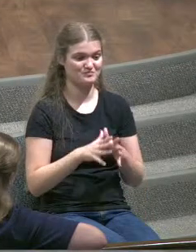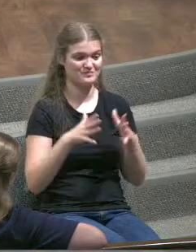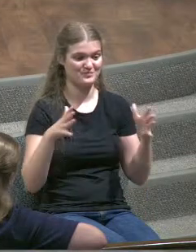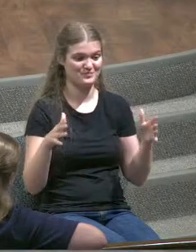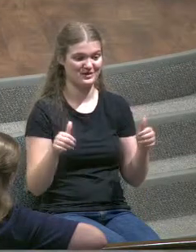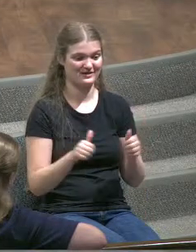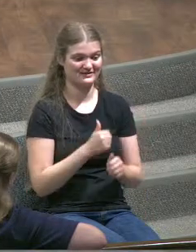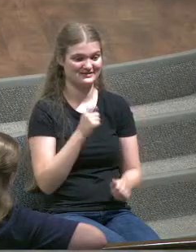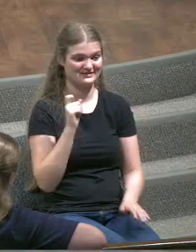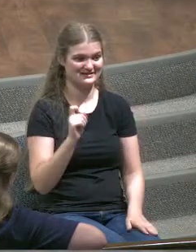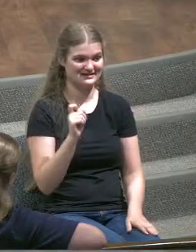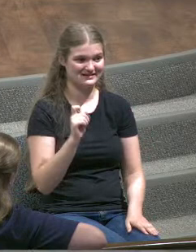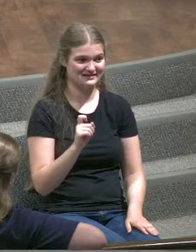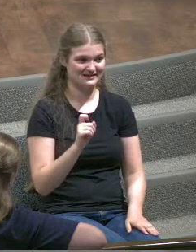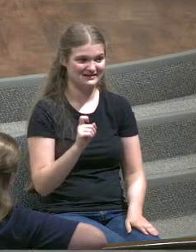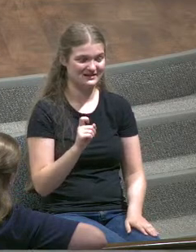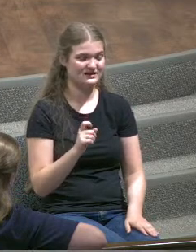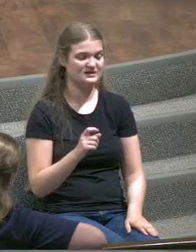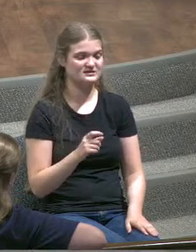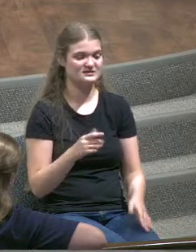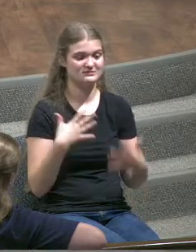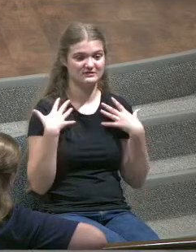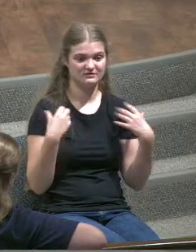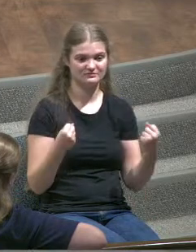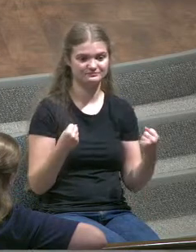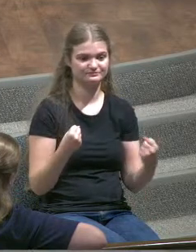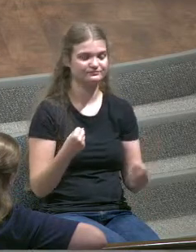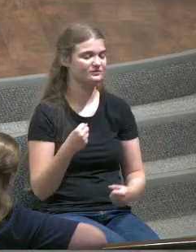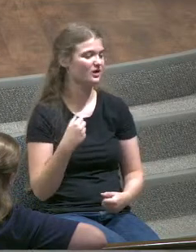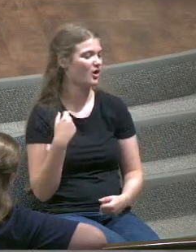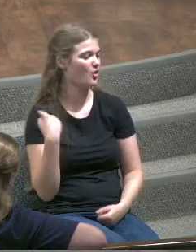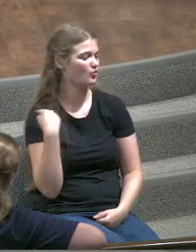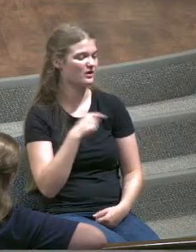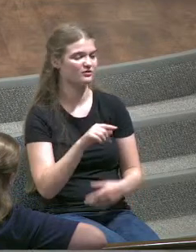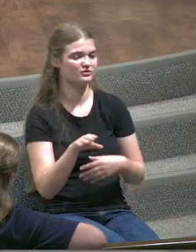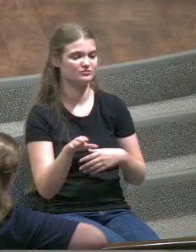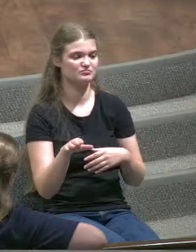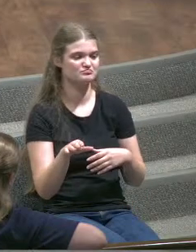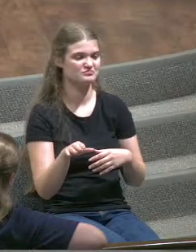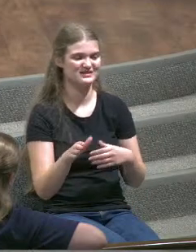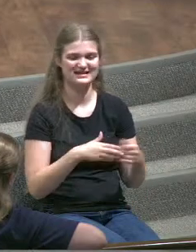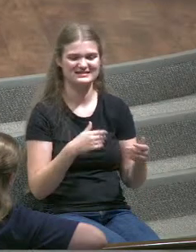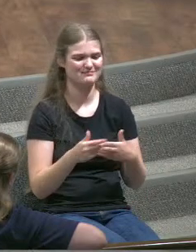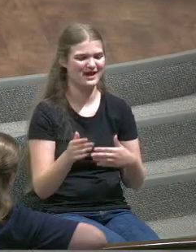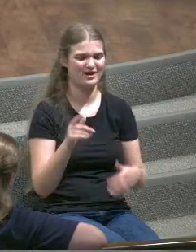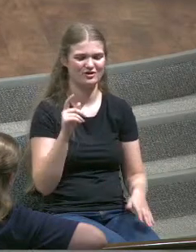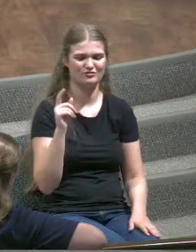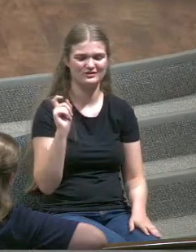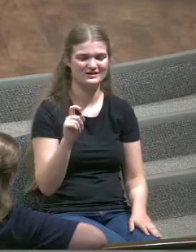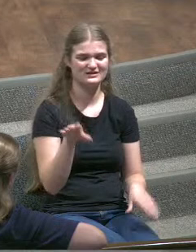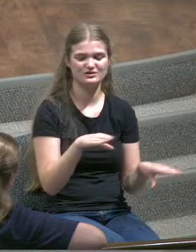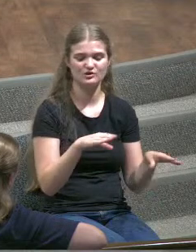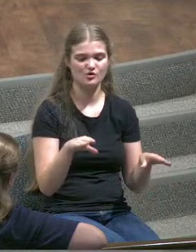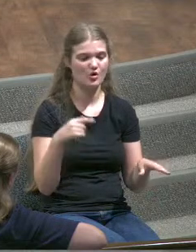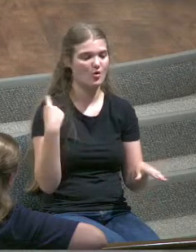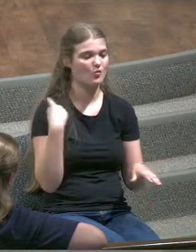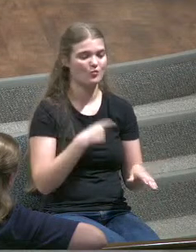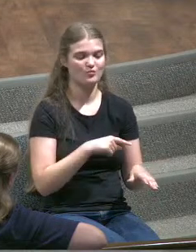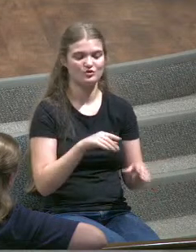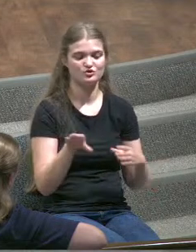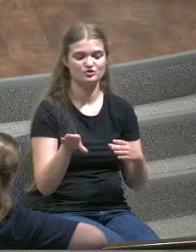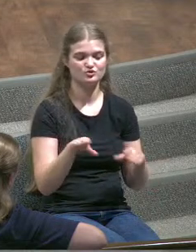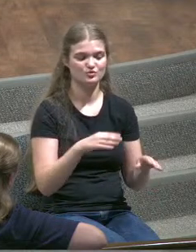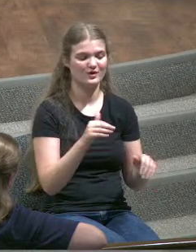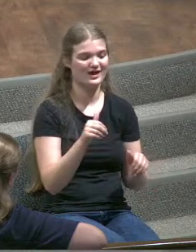it to him. And we're going to do whatever it takes to get to that one. Whatever it takes, we're going to get there. We're going to do everything we